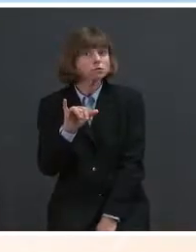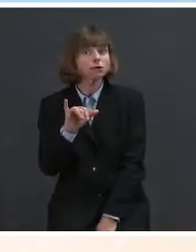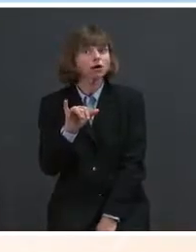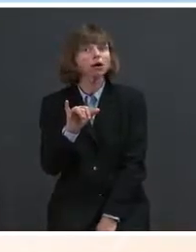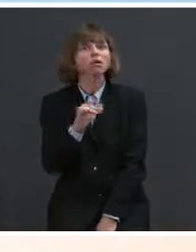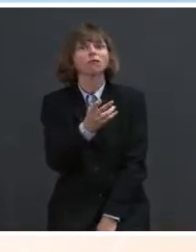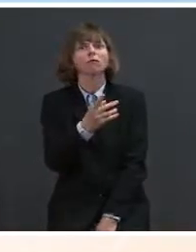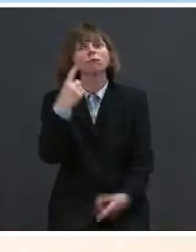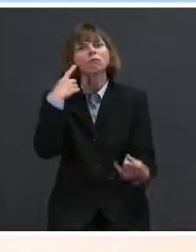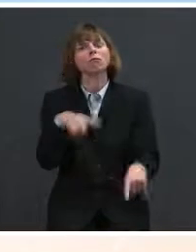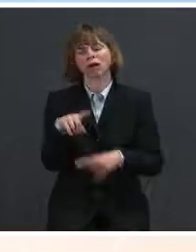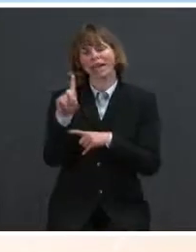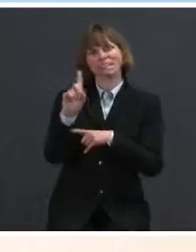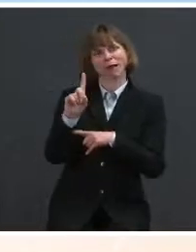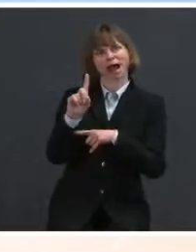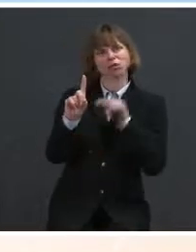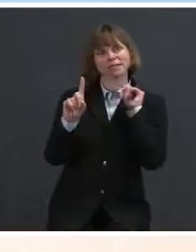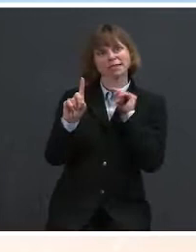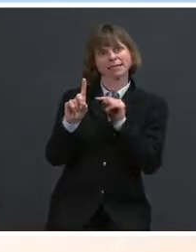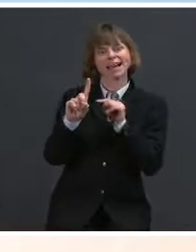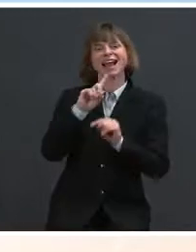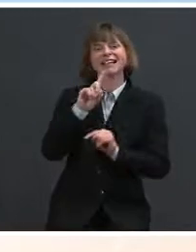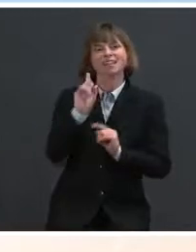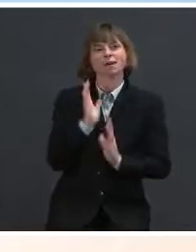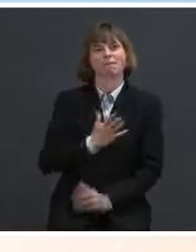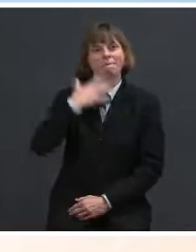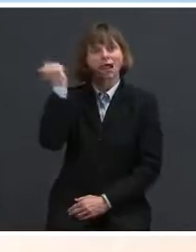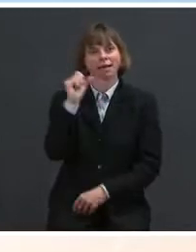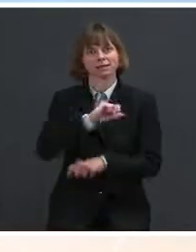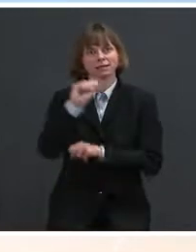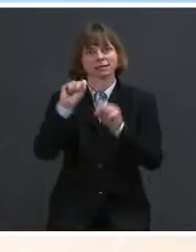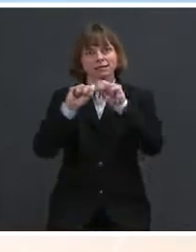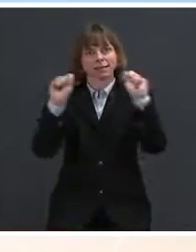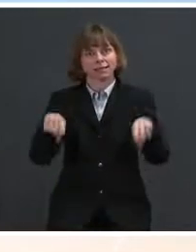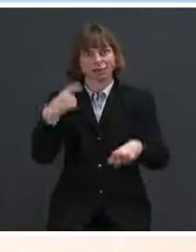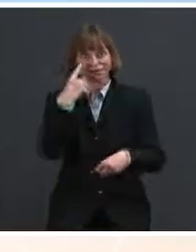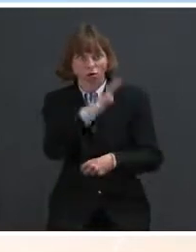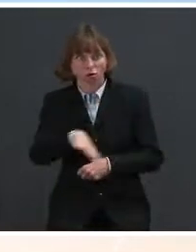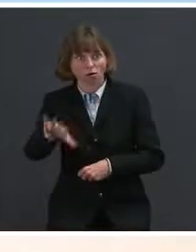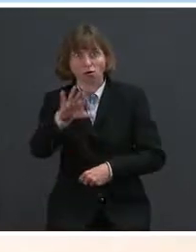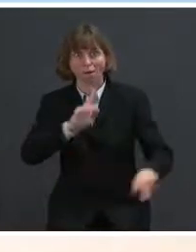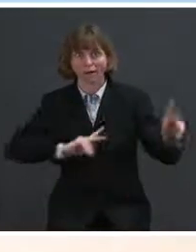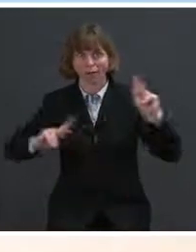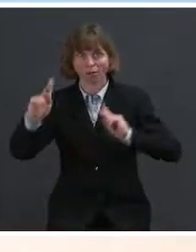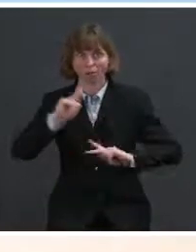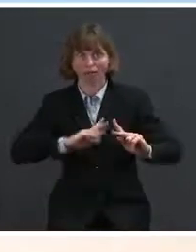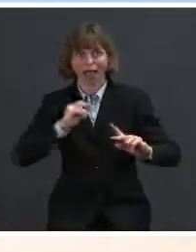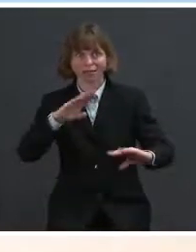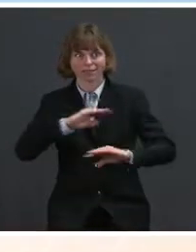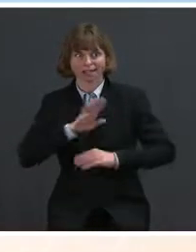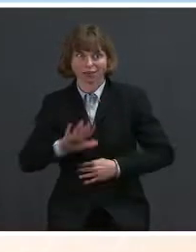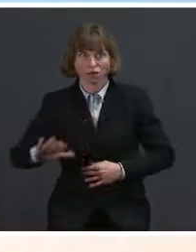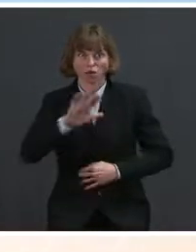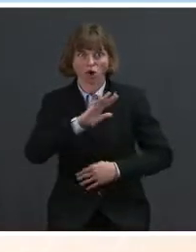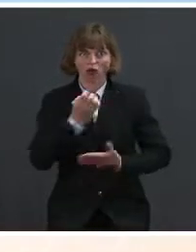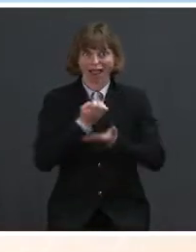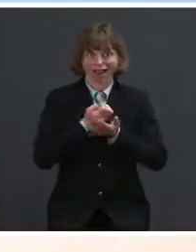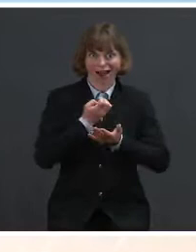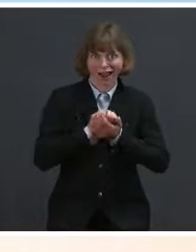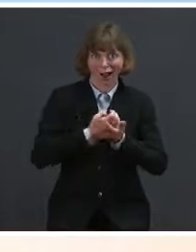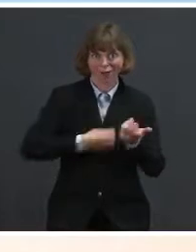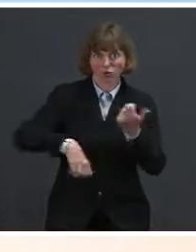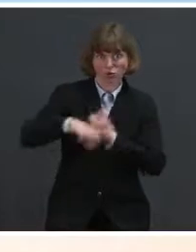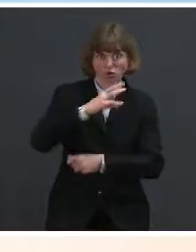imperfections, democracy is the best system to deliver for people and to meet the economic, social, and technological challenges of the